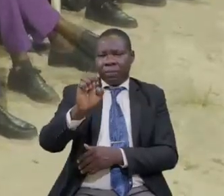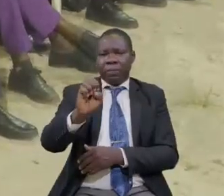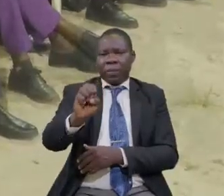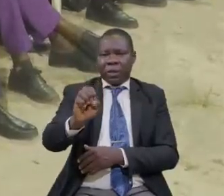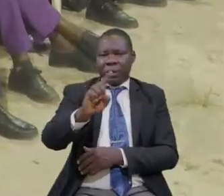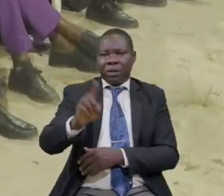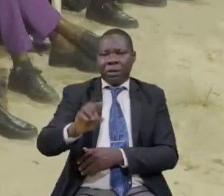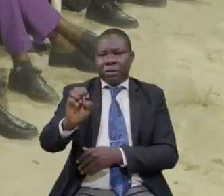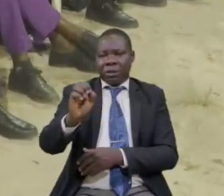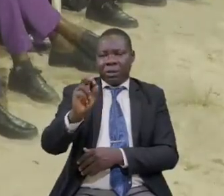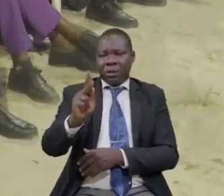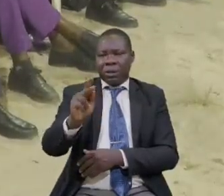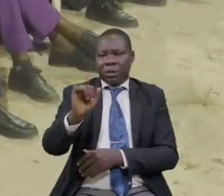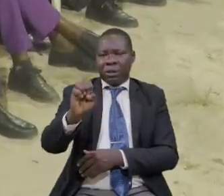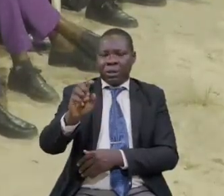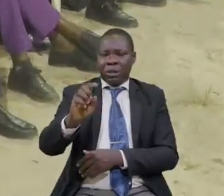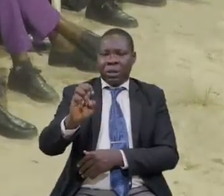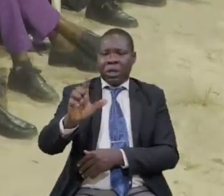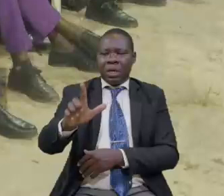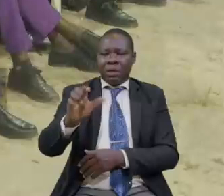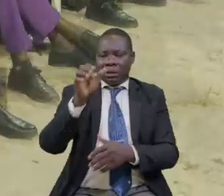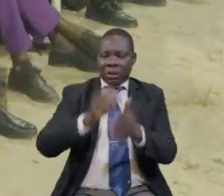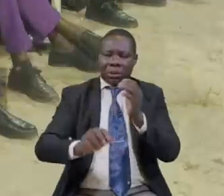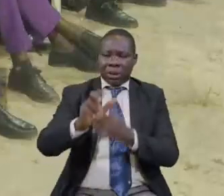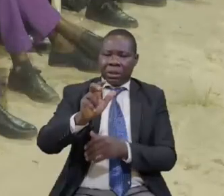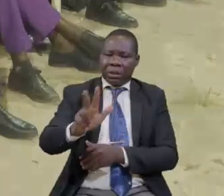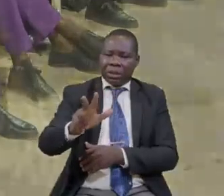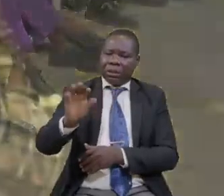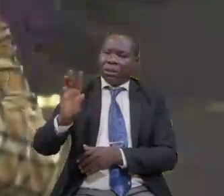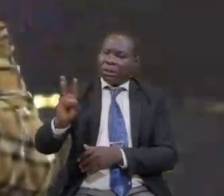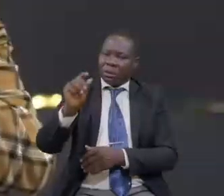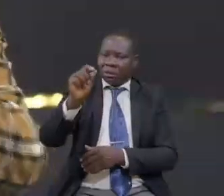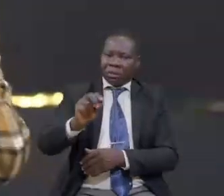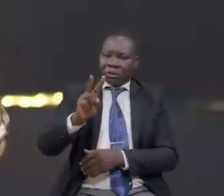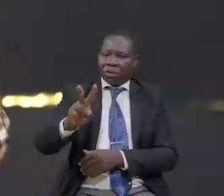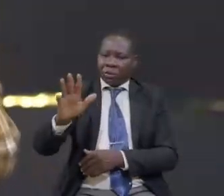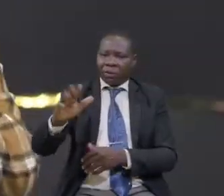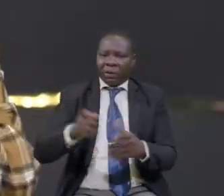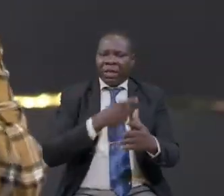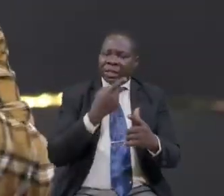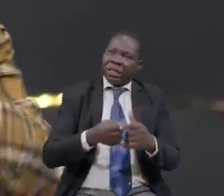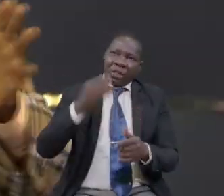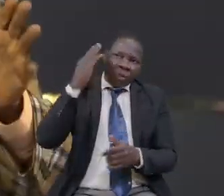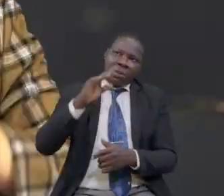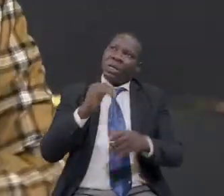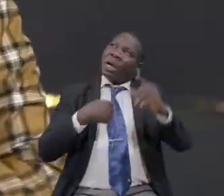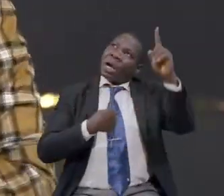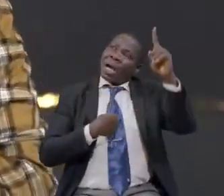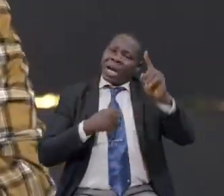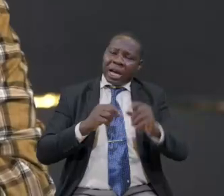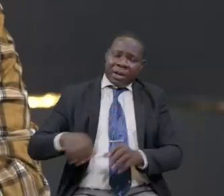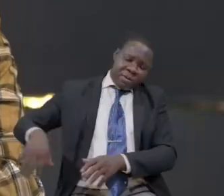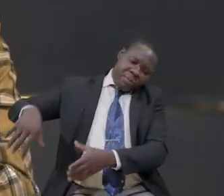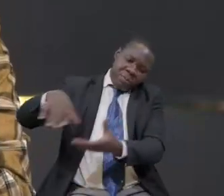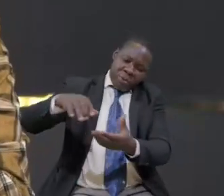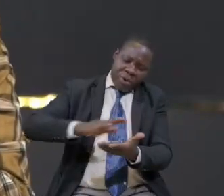36, verse 25. It says, then will I sprinkle clean water